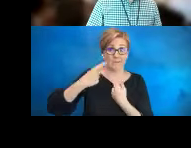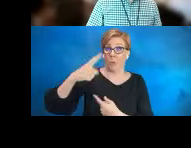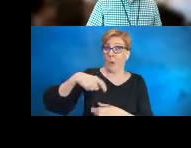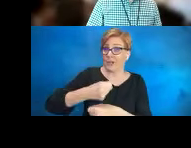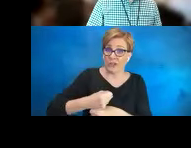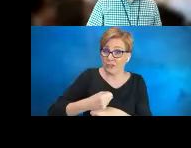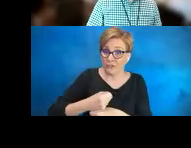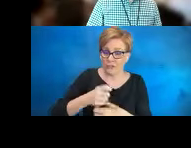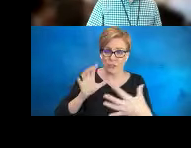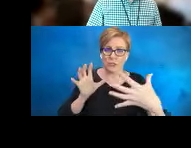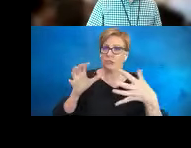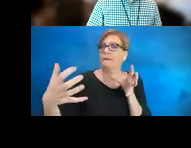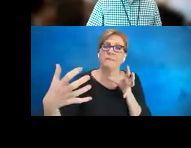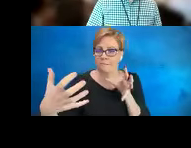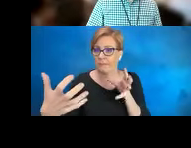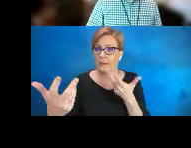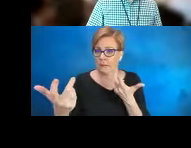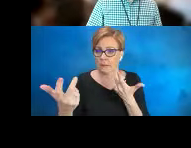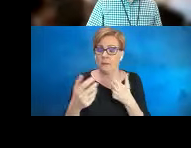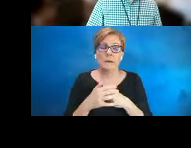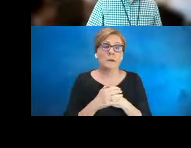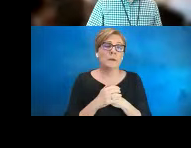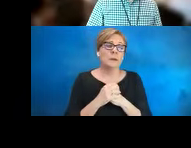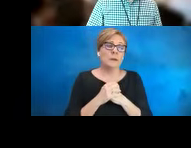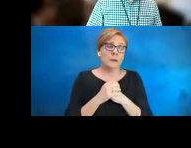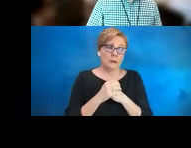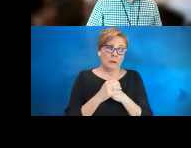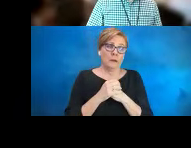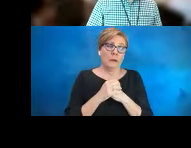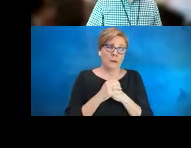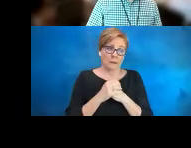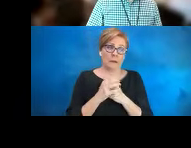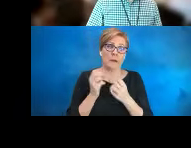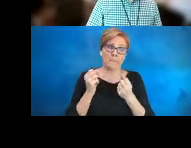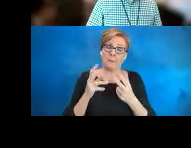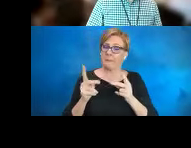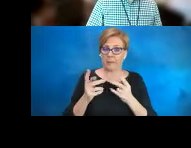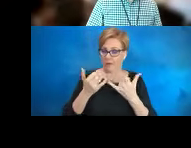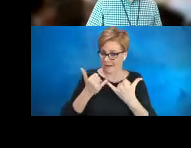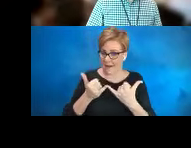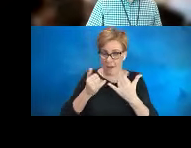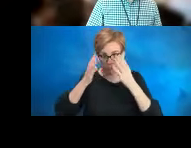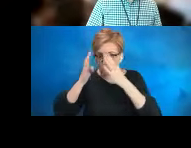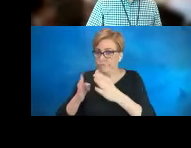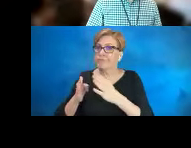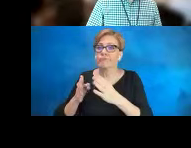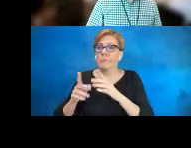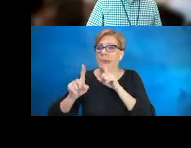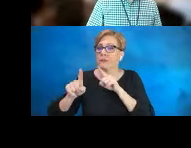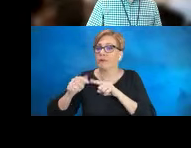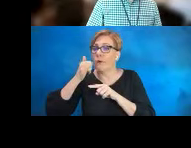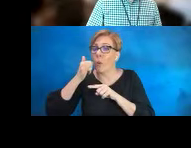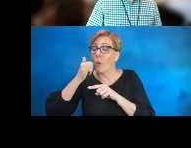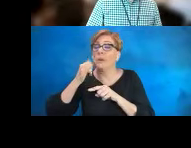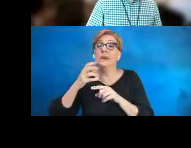they've put a huge amount of focus on answering the phones. So a lot of folks were taken out of their frontline customer